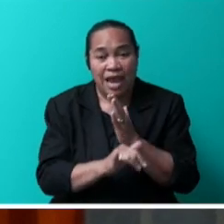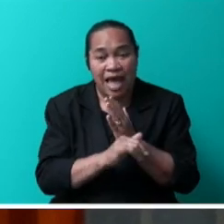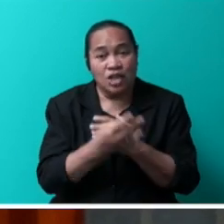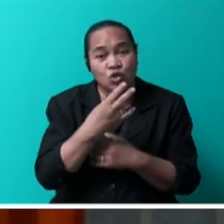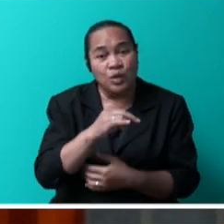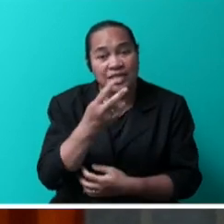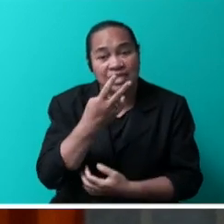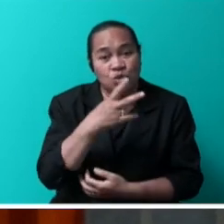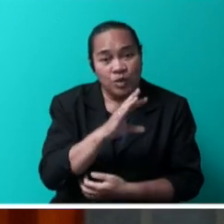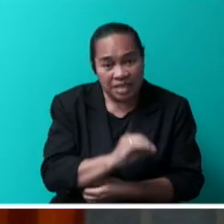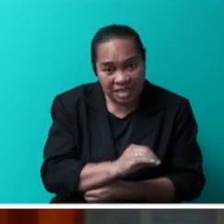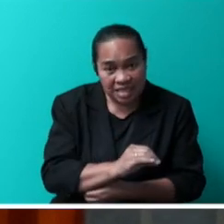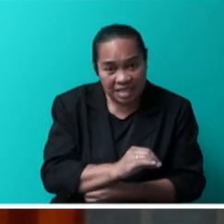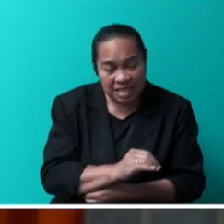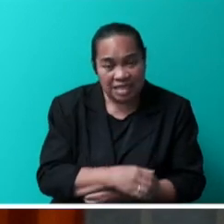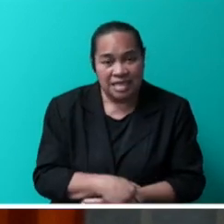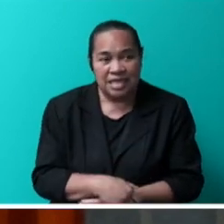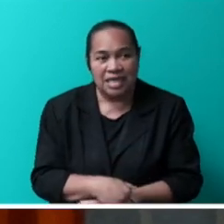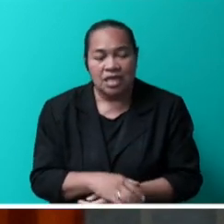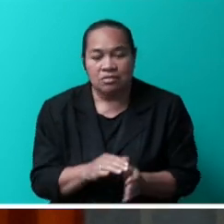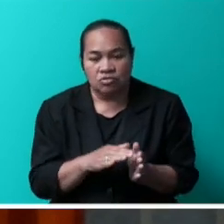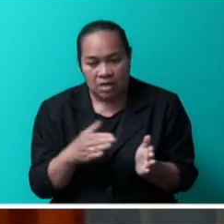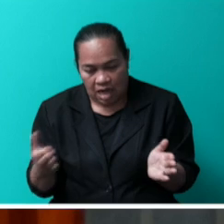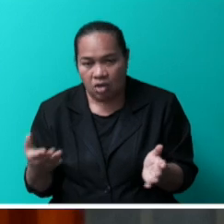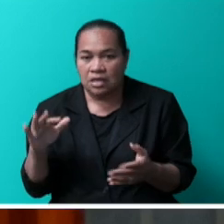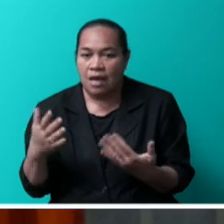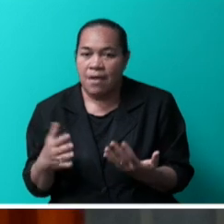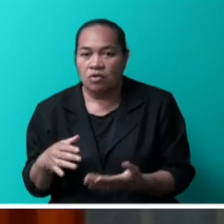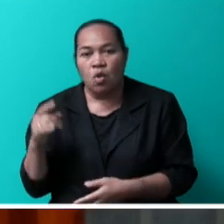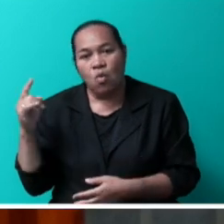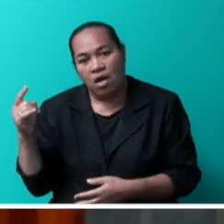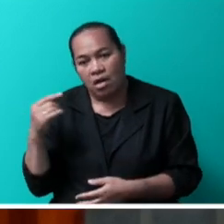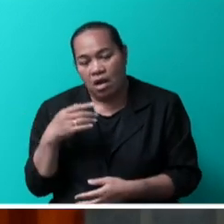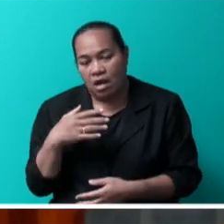2020 to around 140.9 million in